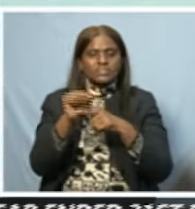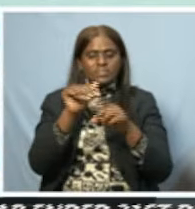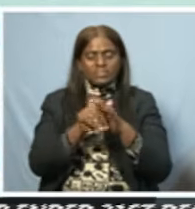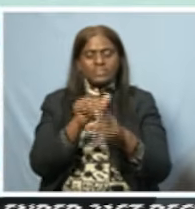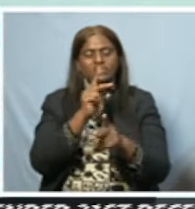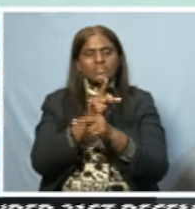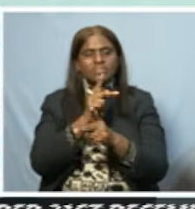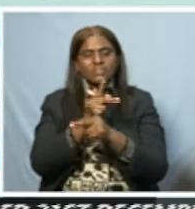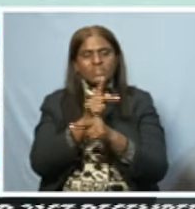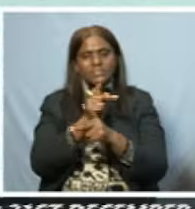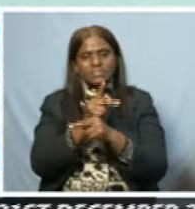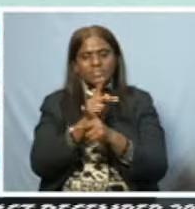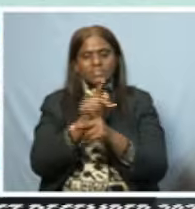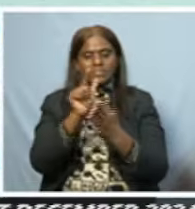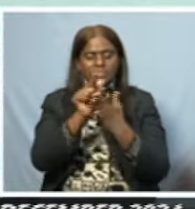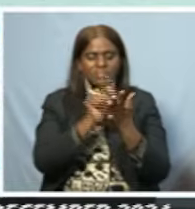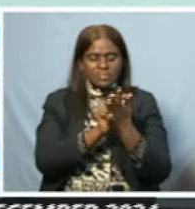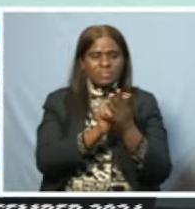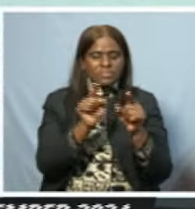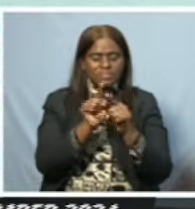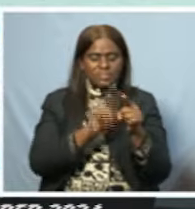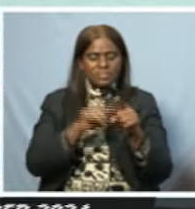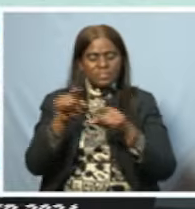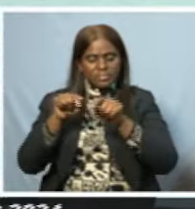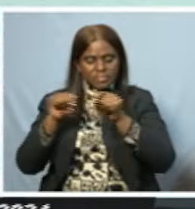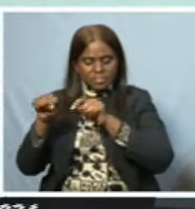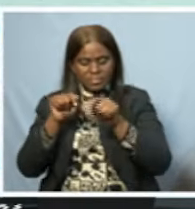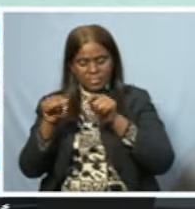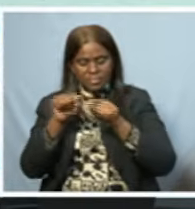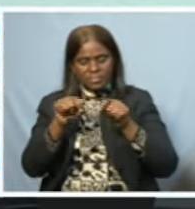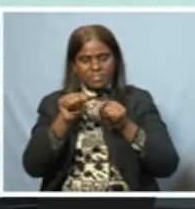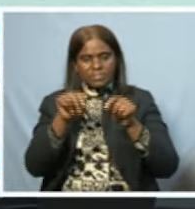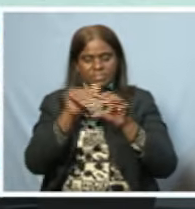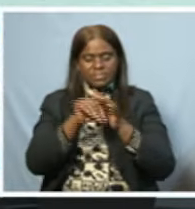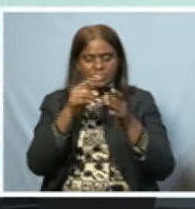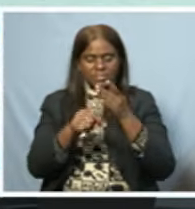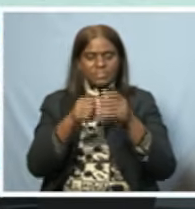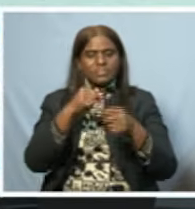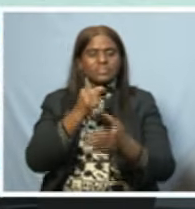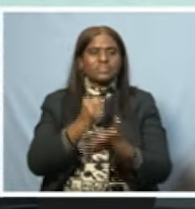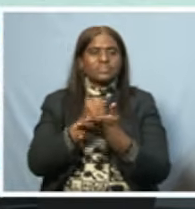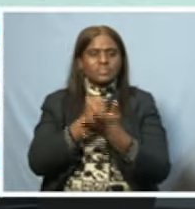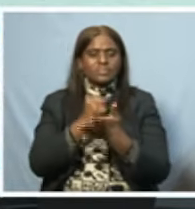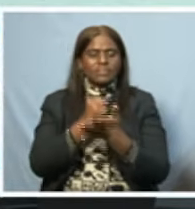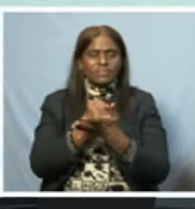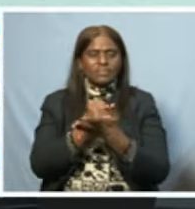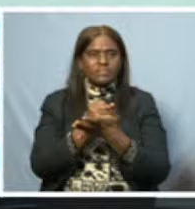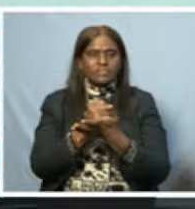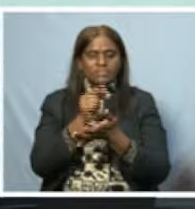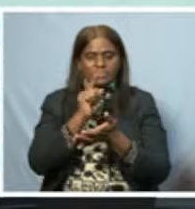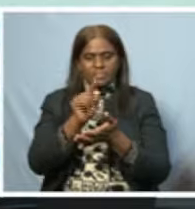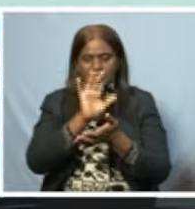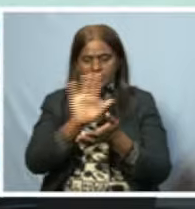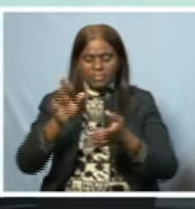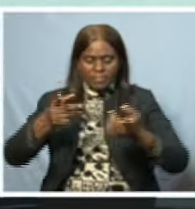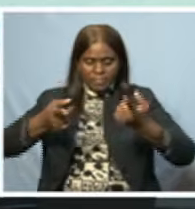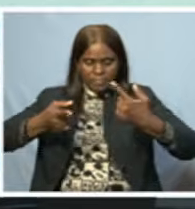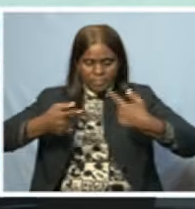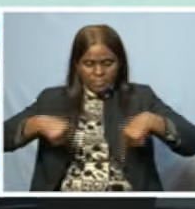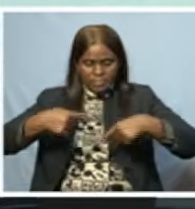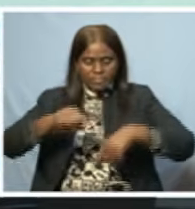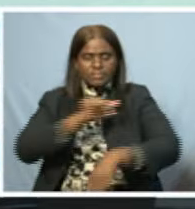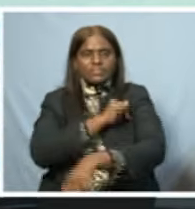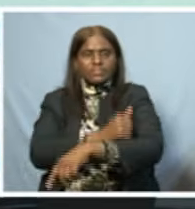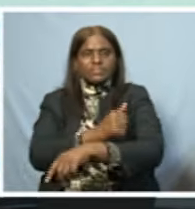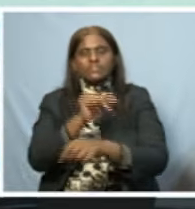upholding laws and regulations in discharging of its local